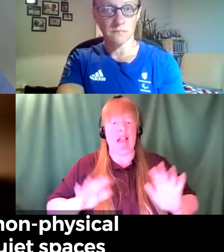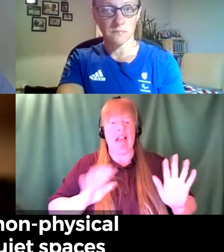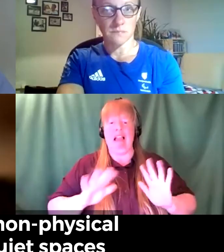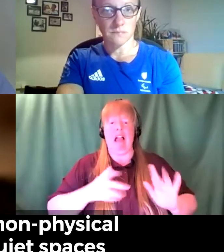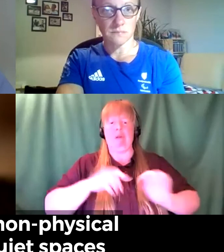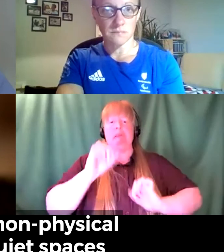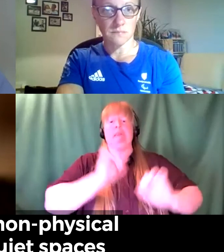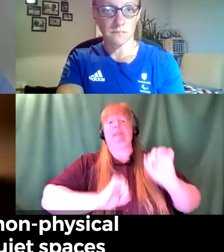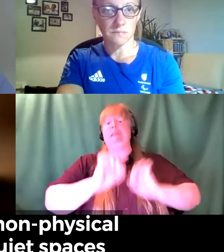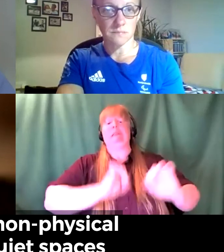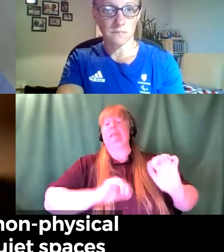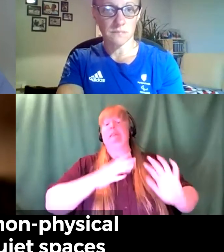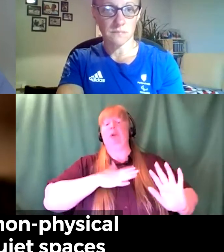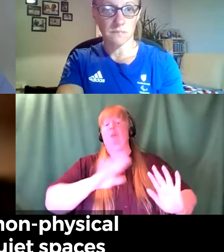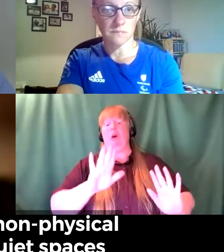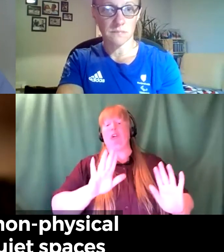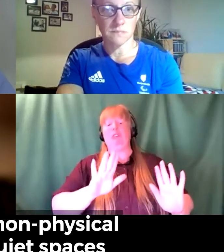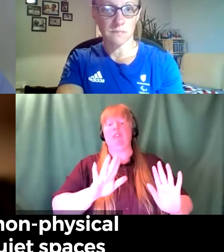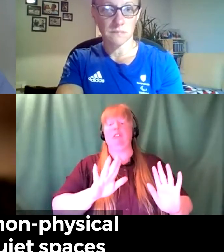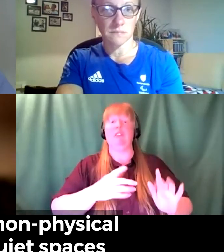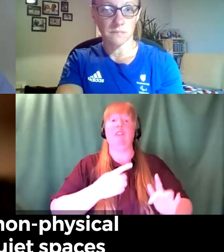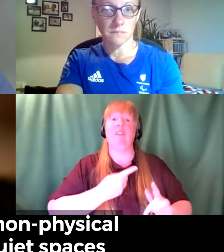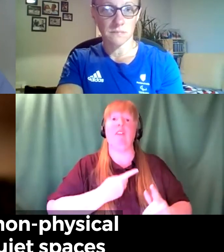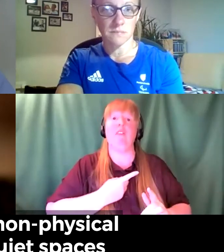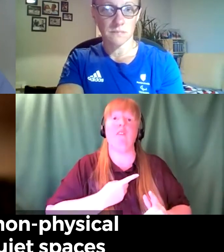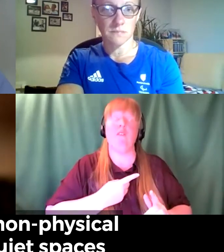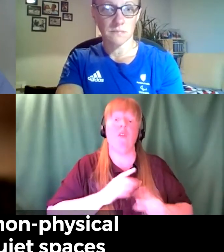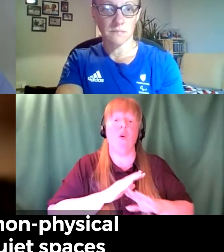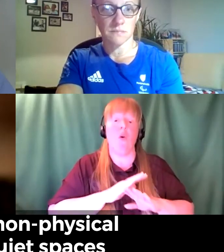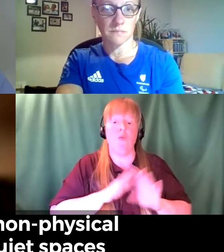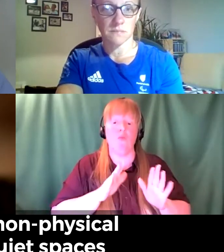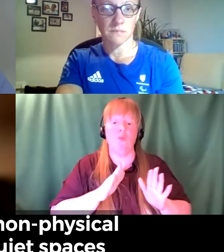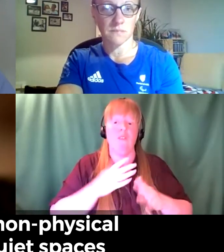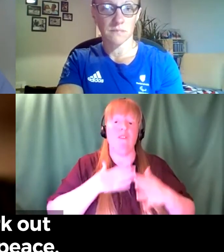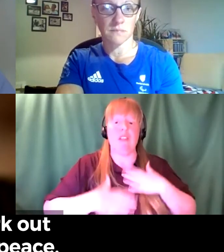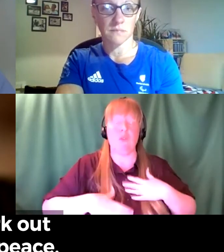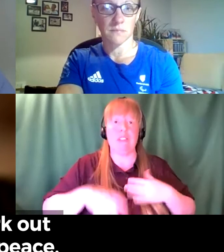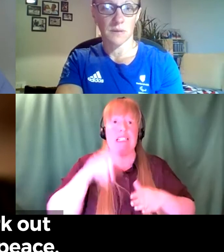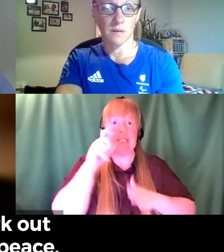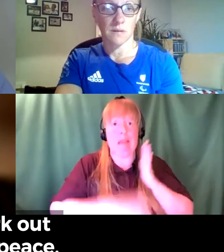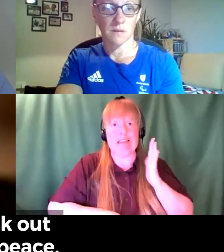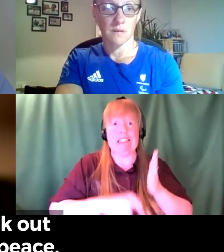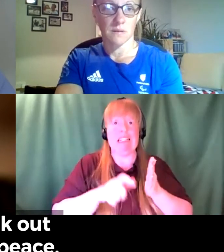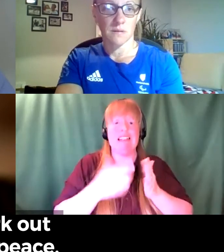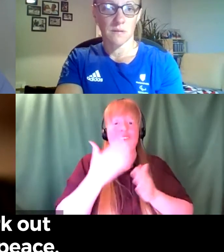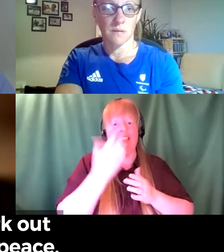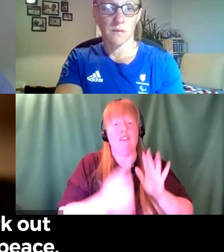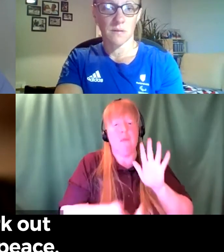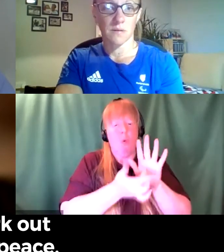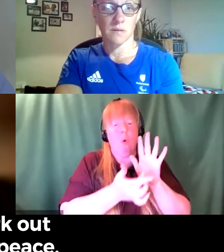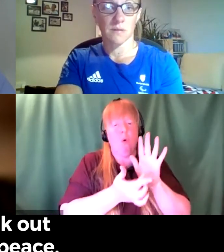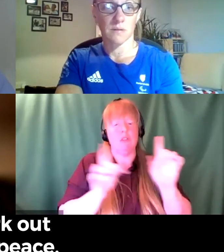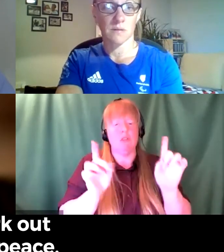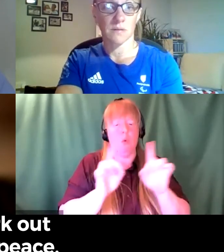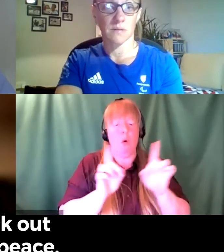So one of the main things for non-physical disabilities is having those quiet spaces where you can just work out and